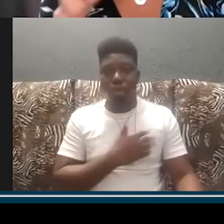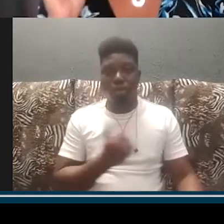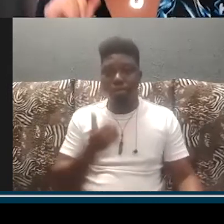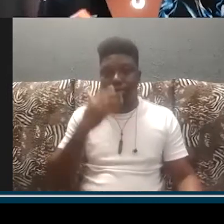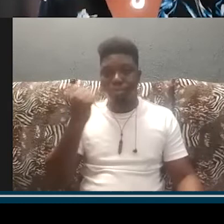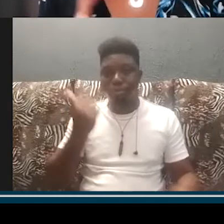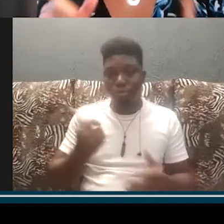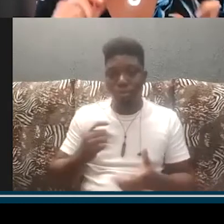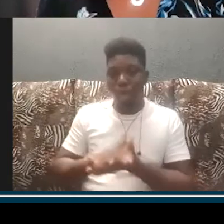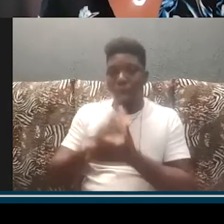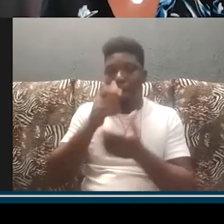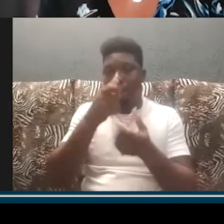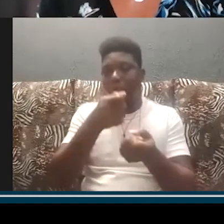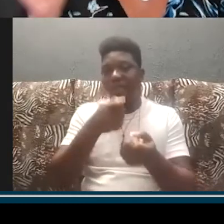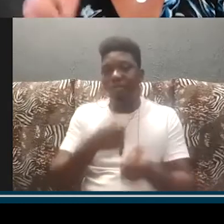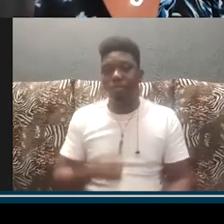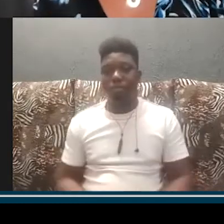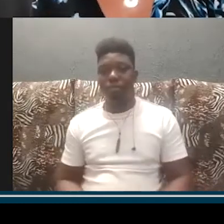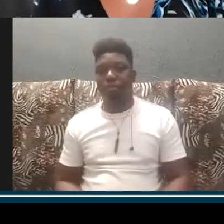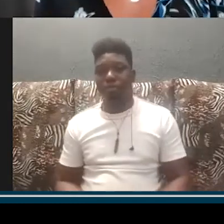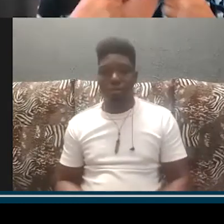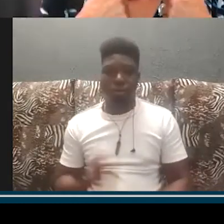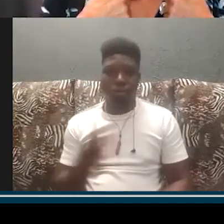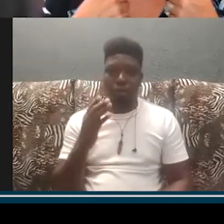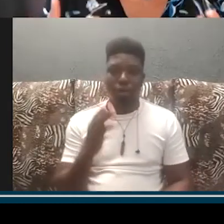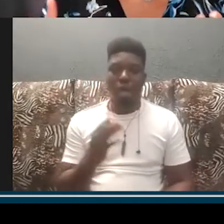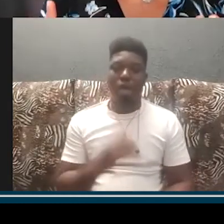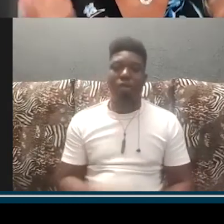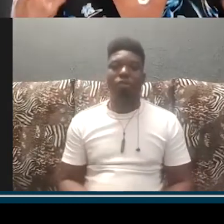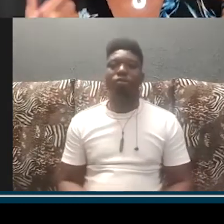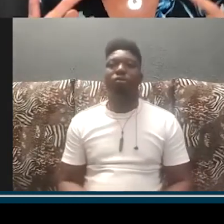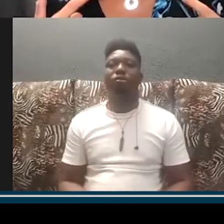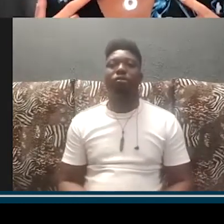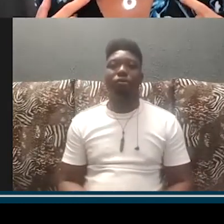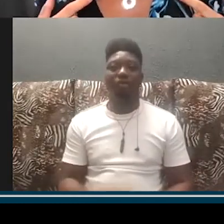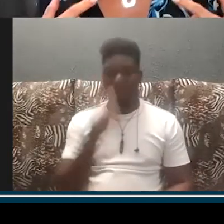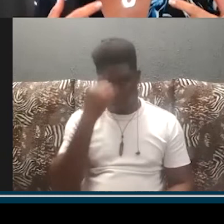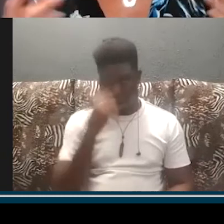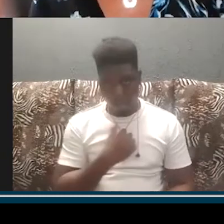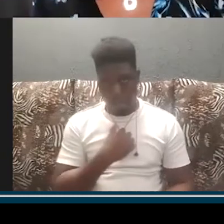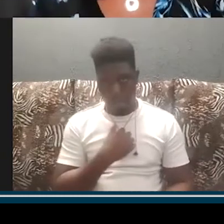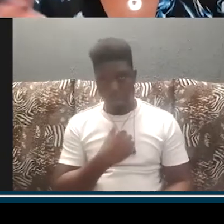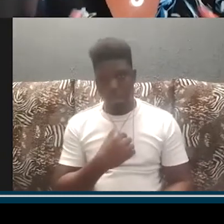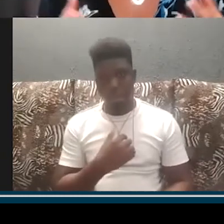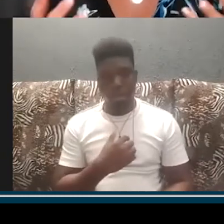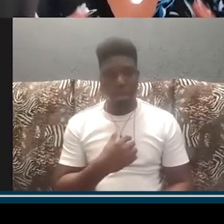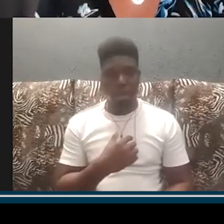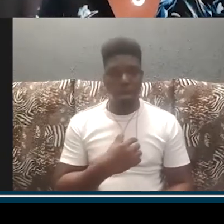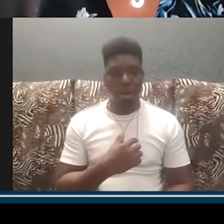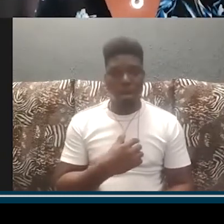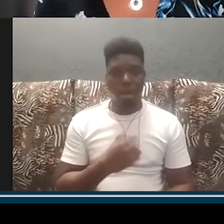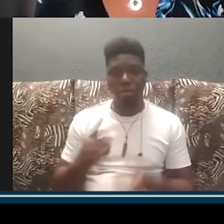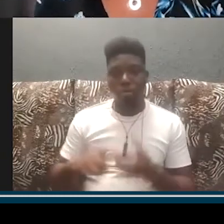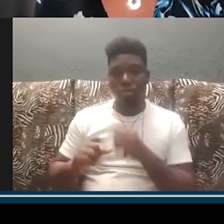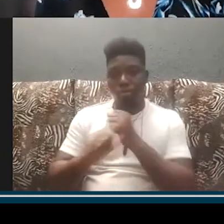I was like, you know, that cannot happen to my kid. But for me in the doctor's office to advocate for myself, I was probably